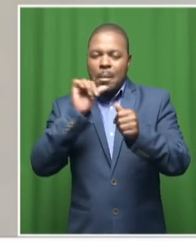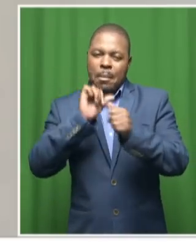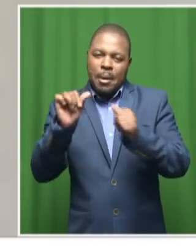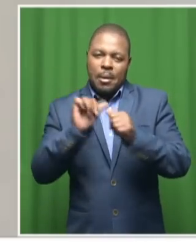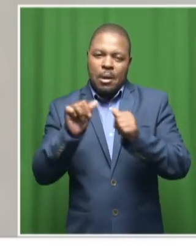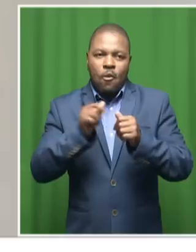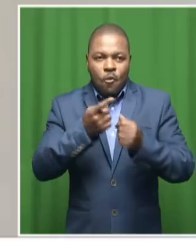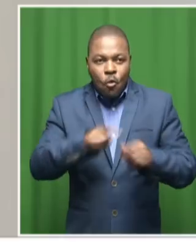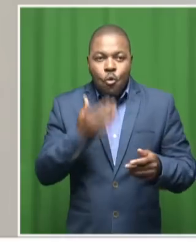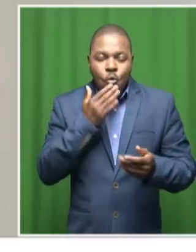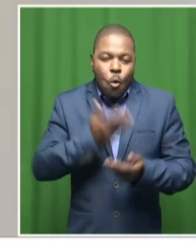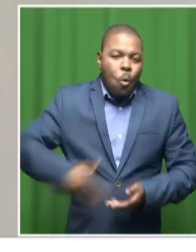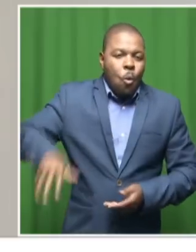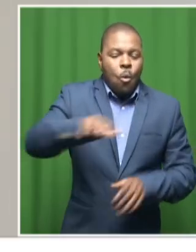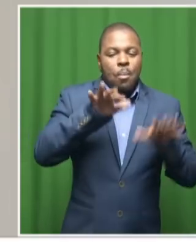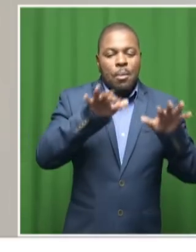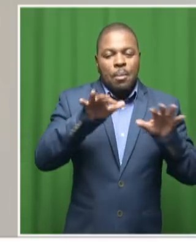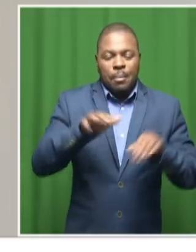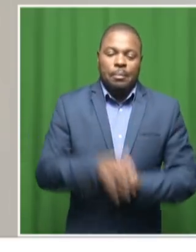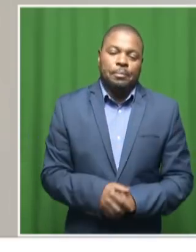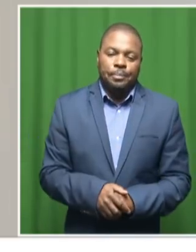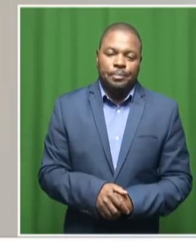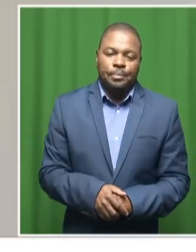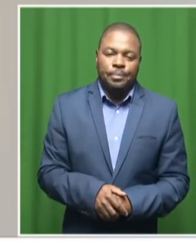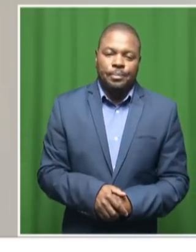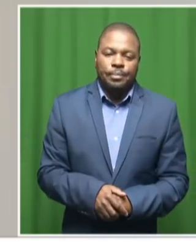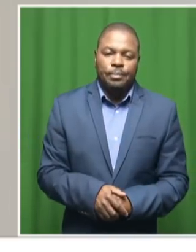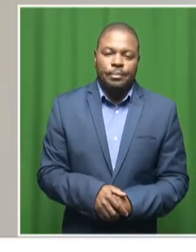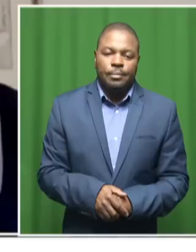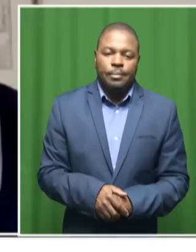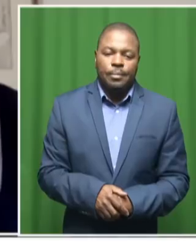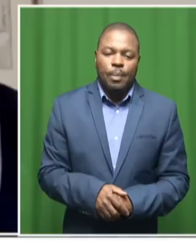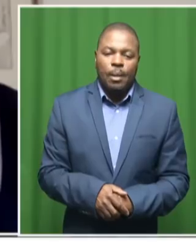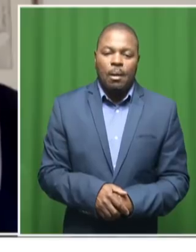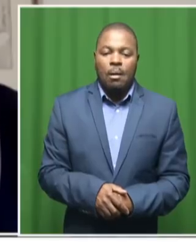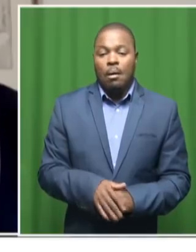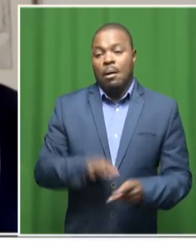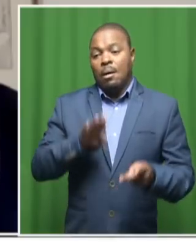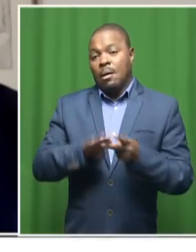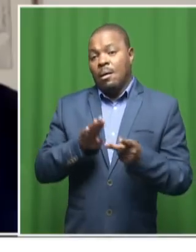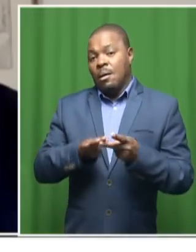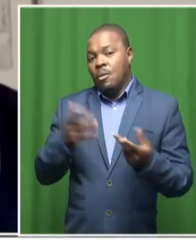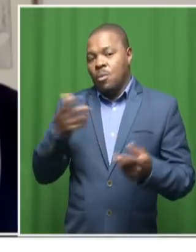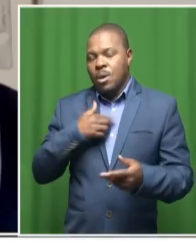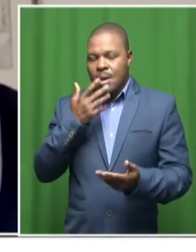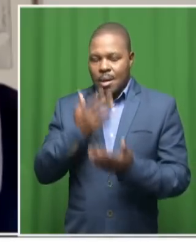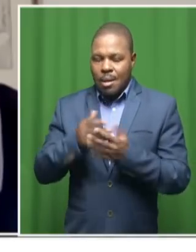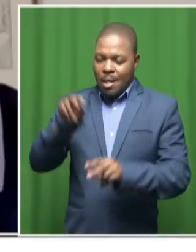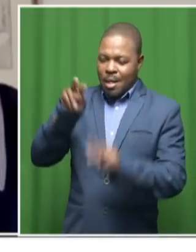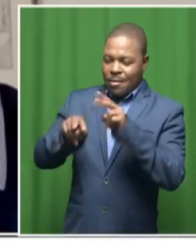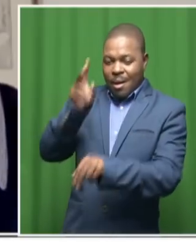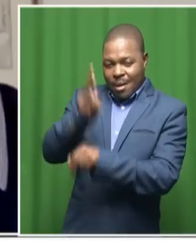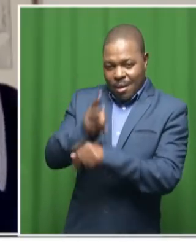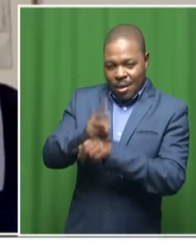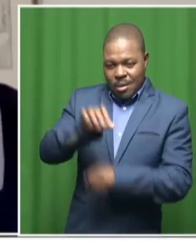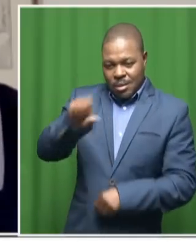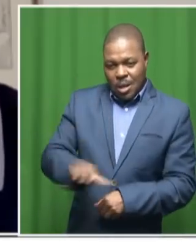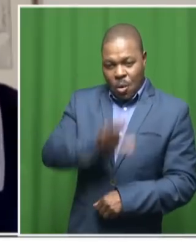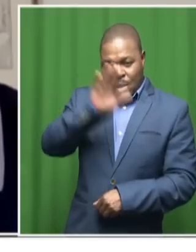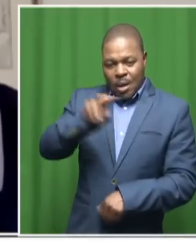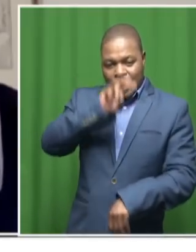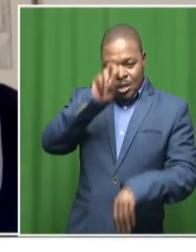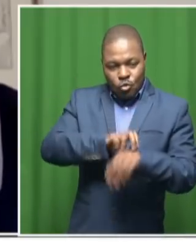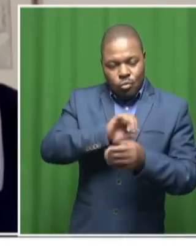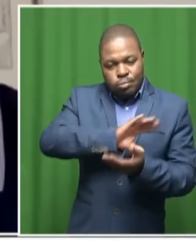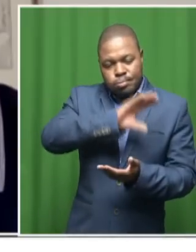entire population. That's the route that we are going. And another route perhaps would be re-evaluating how much the country needs to invest